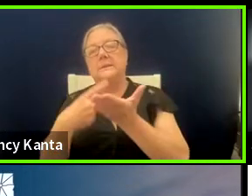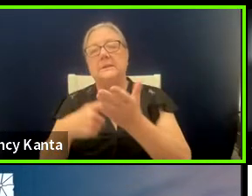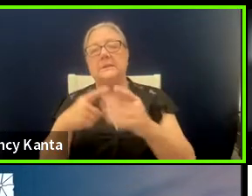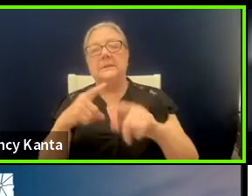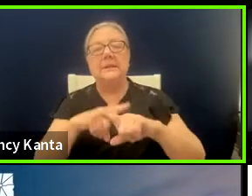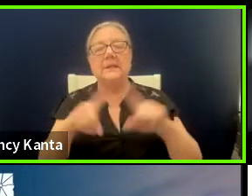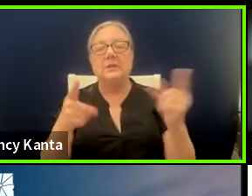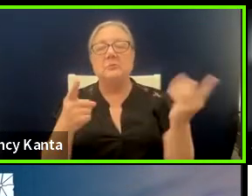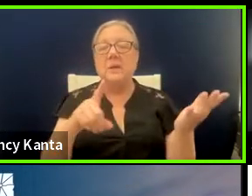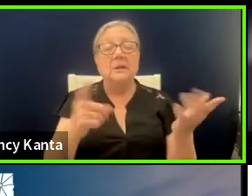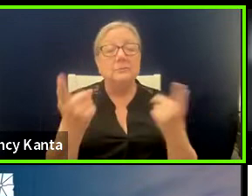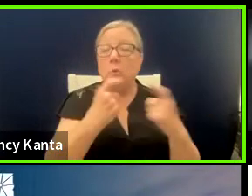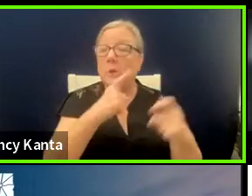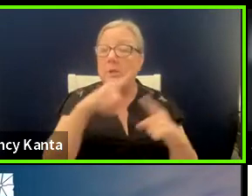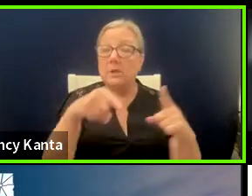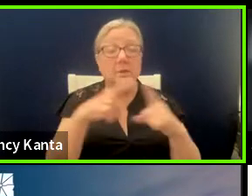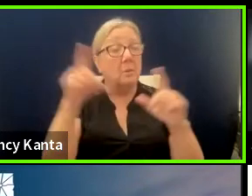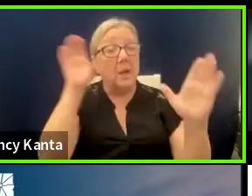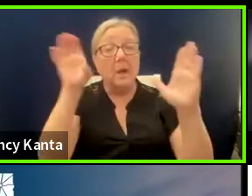here.